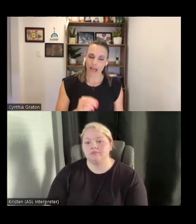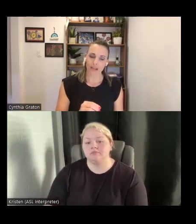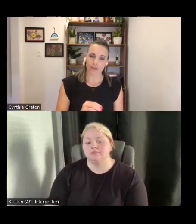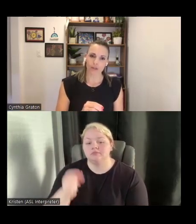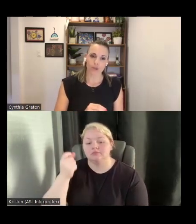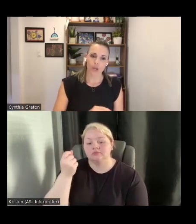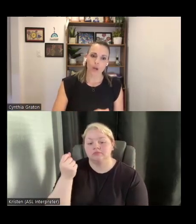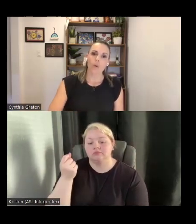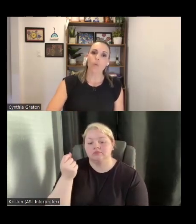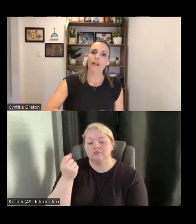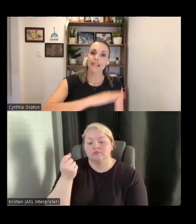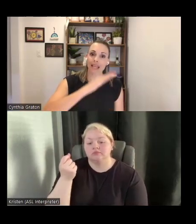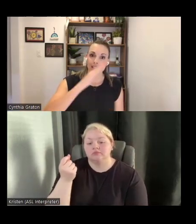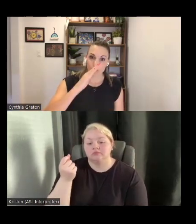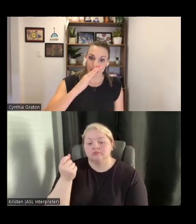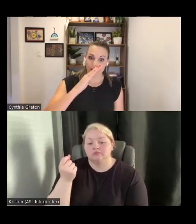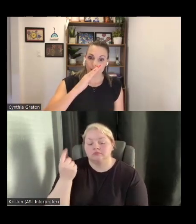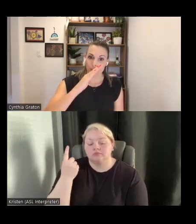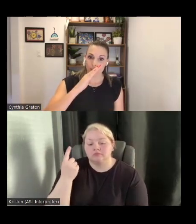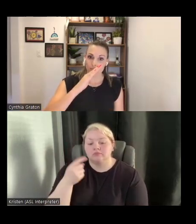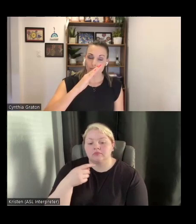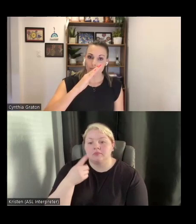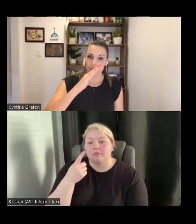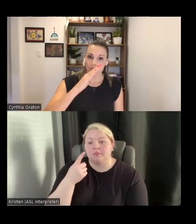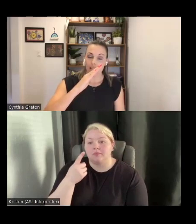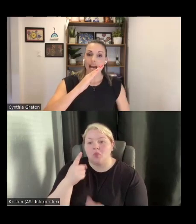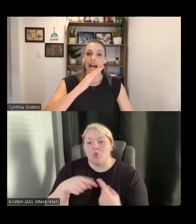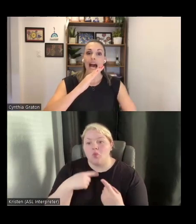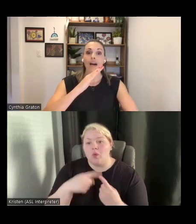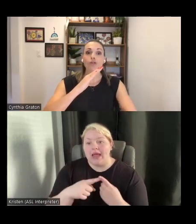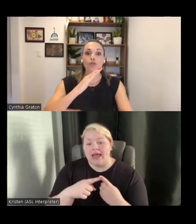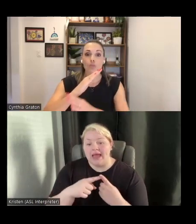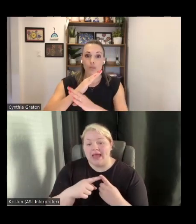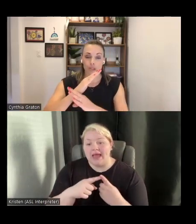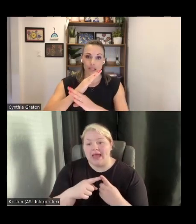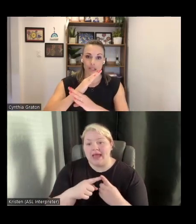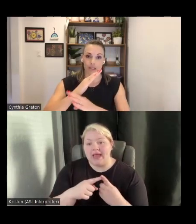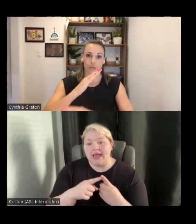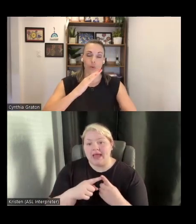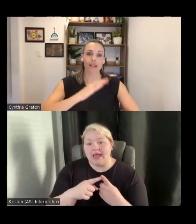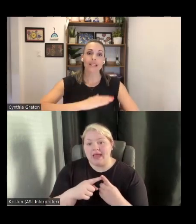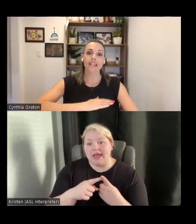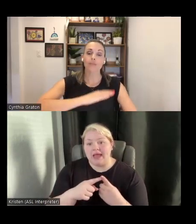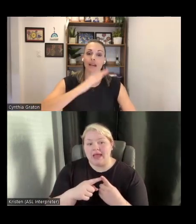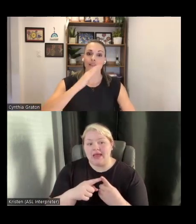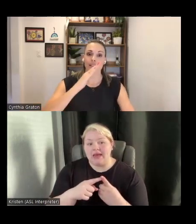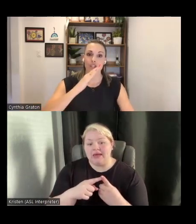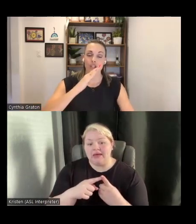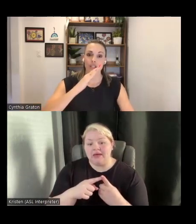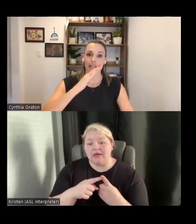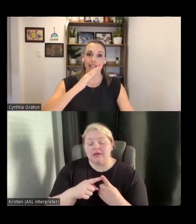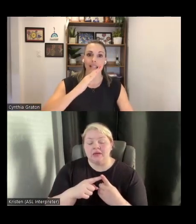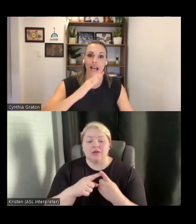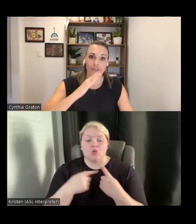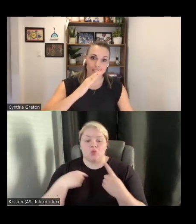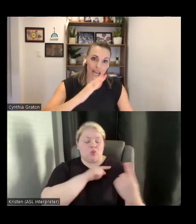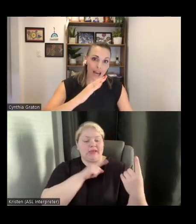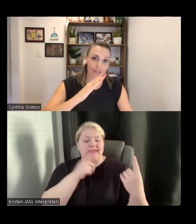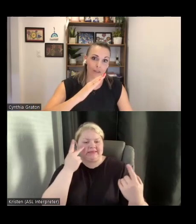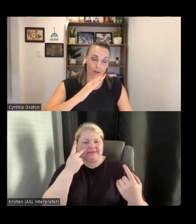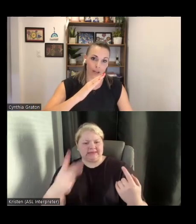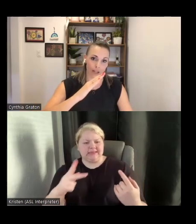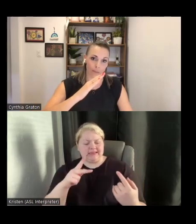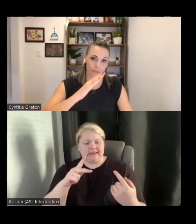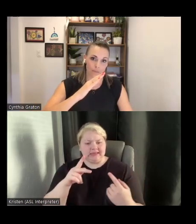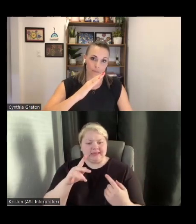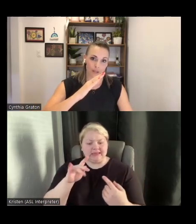concerning behaviors when the expectation outstrip the skills, when the expectation that life is